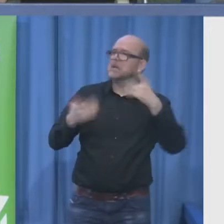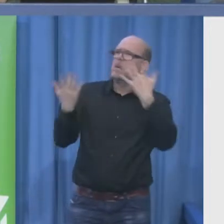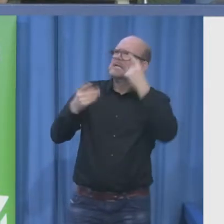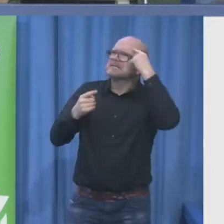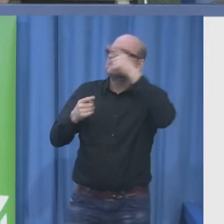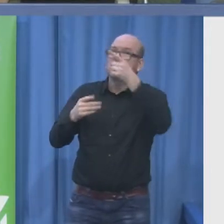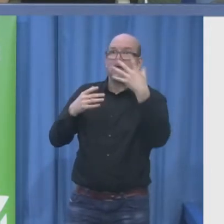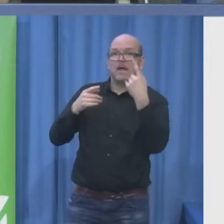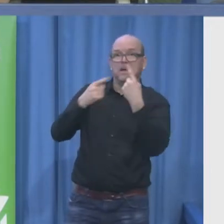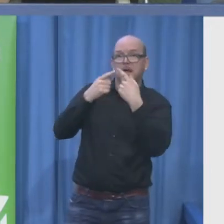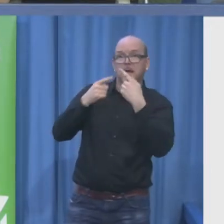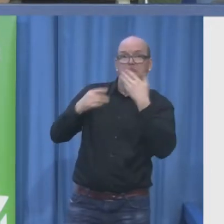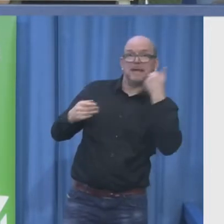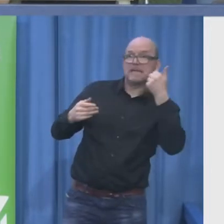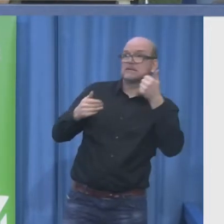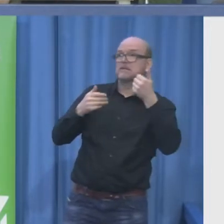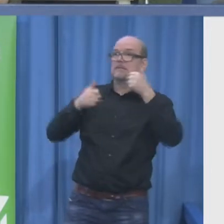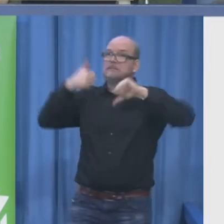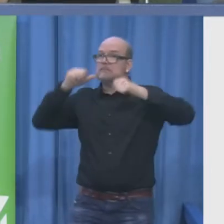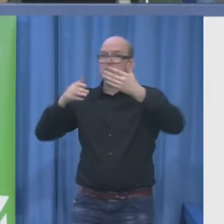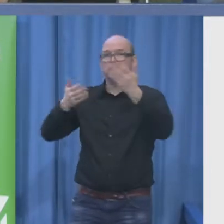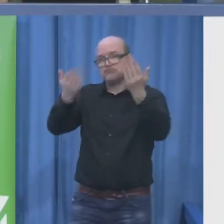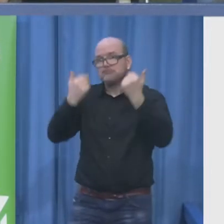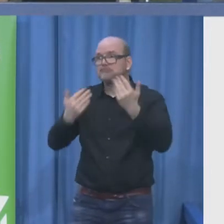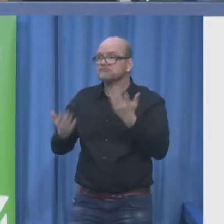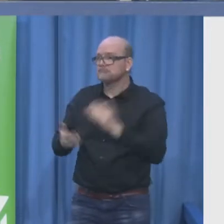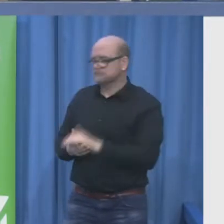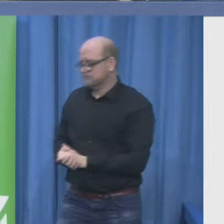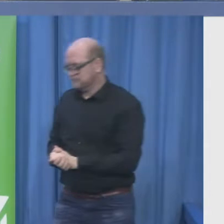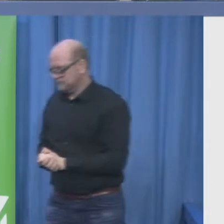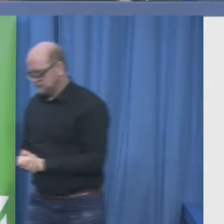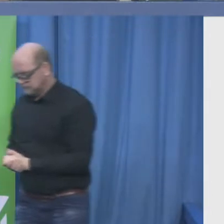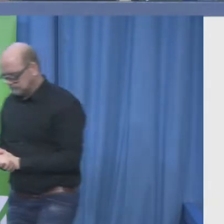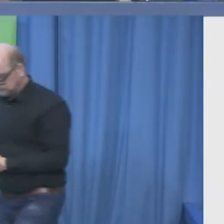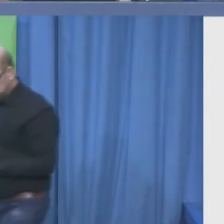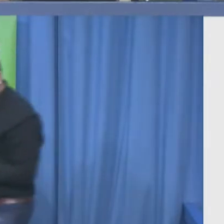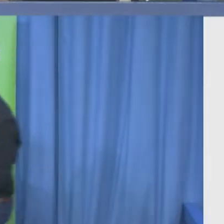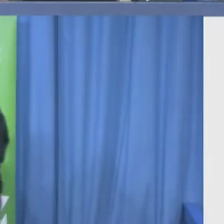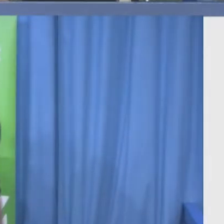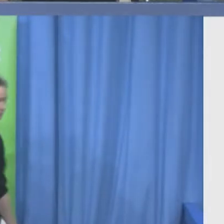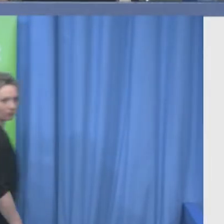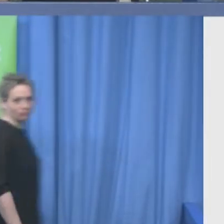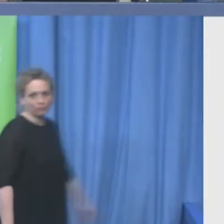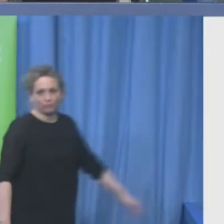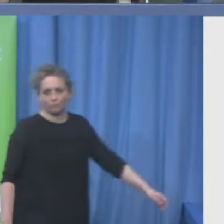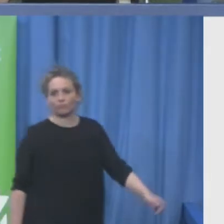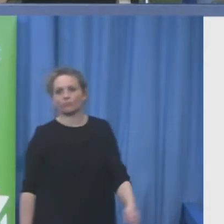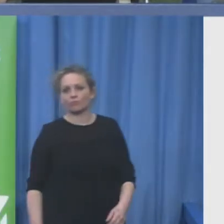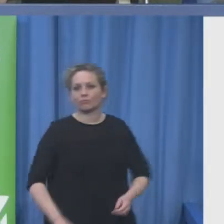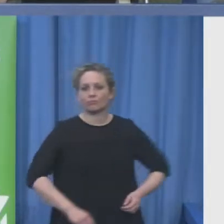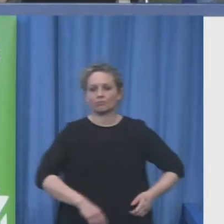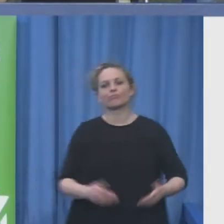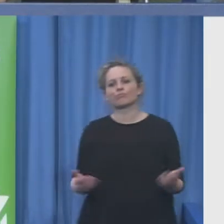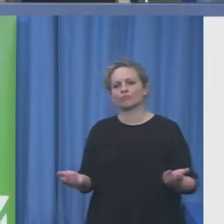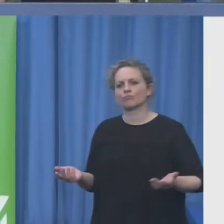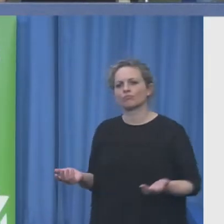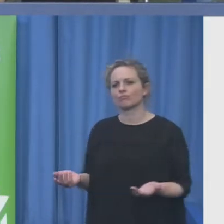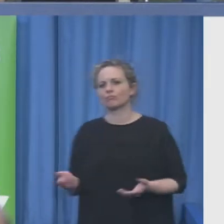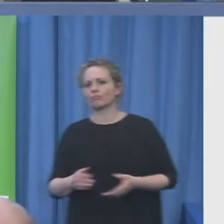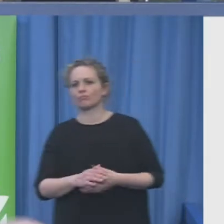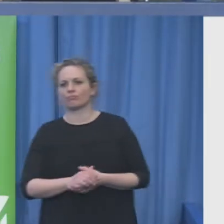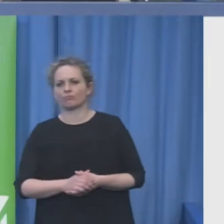I can say as I look at the Channel 4 experience, we had a broadcaster's disability network for 15 years